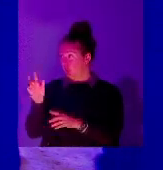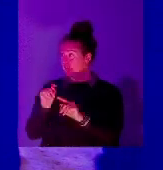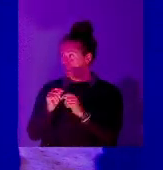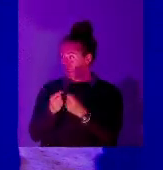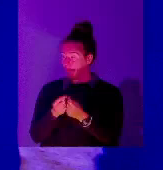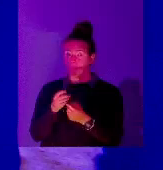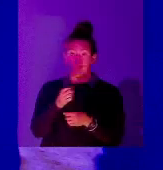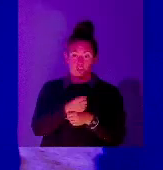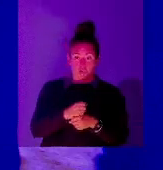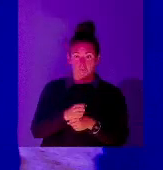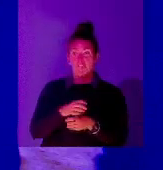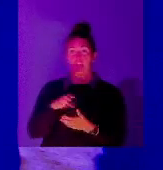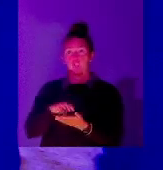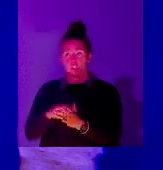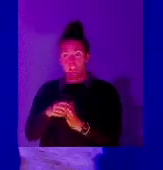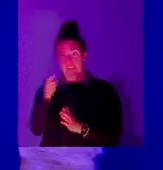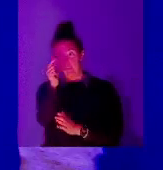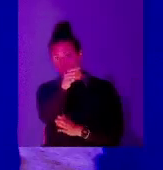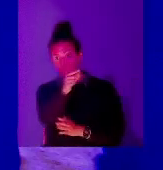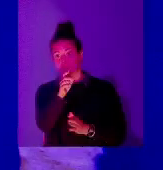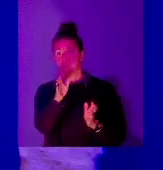room right after service.